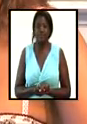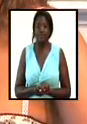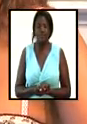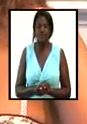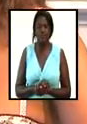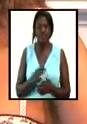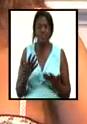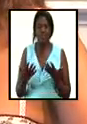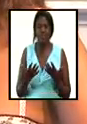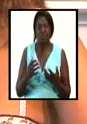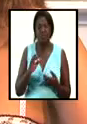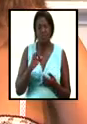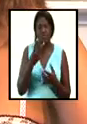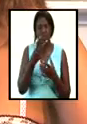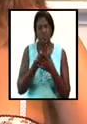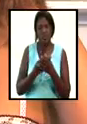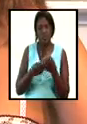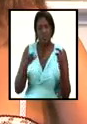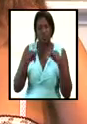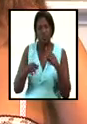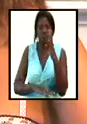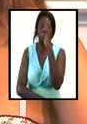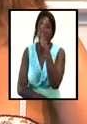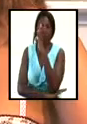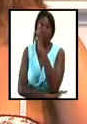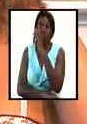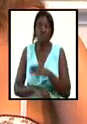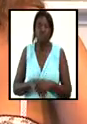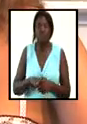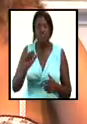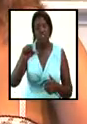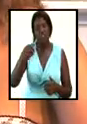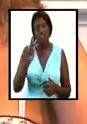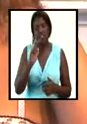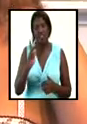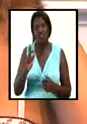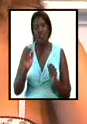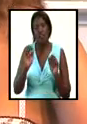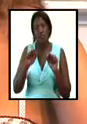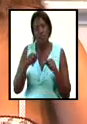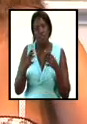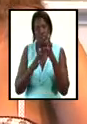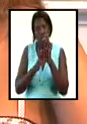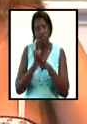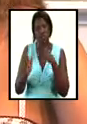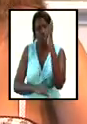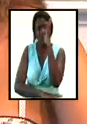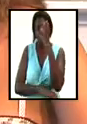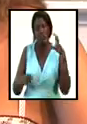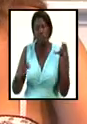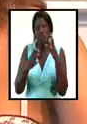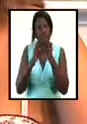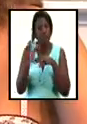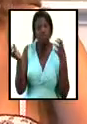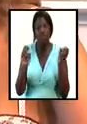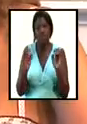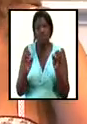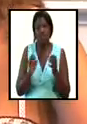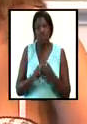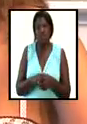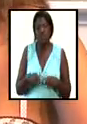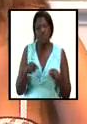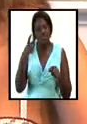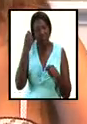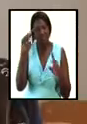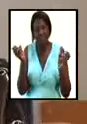It looks like it will only be the two of us this afternoon. The ones that need these extra classes often stay away, and that's beyond